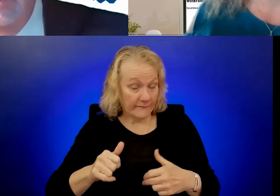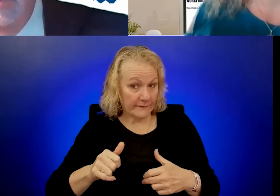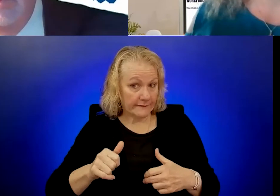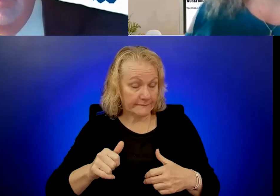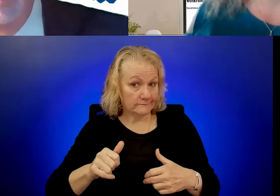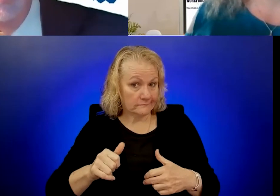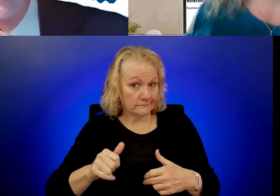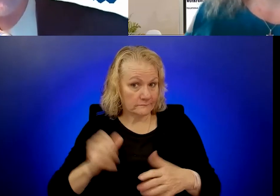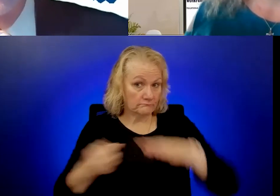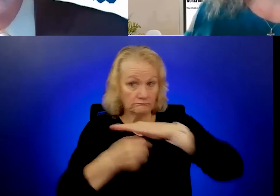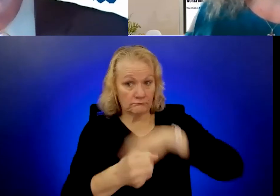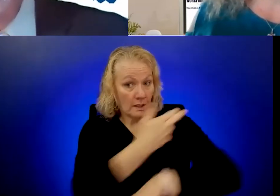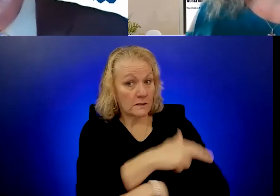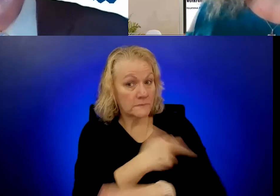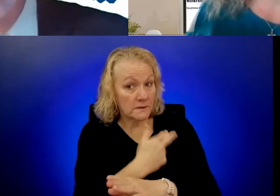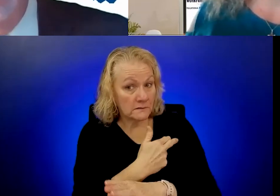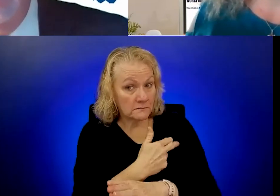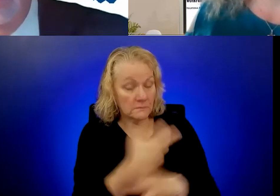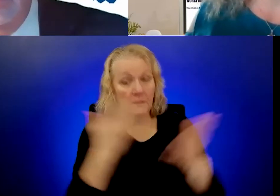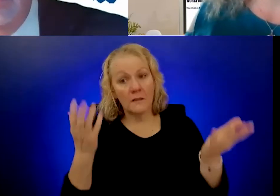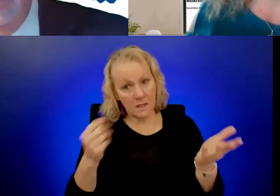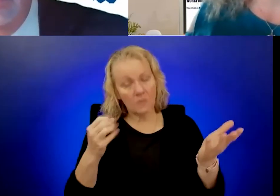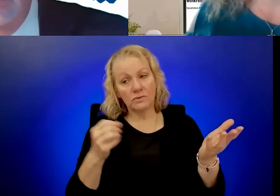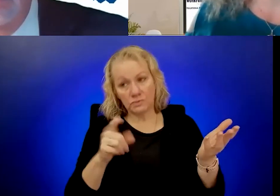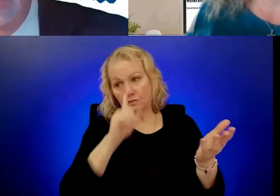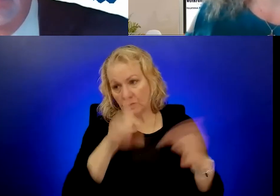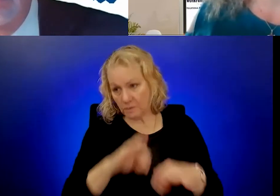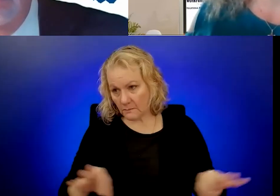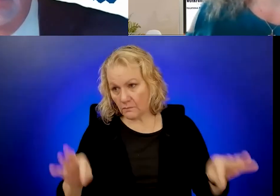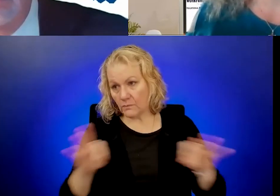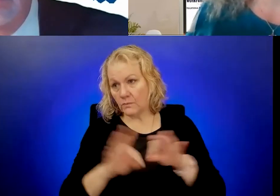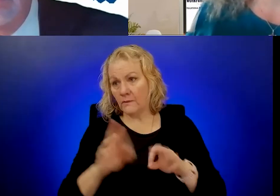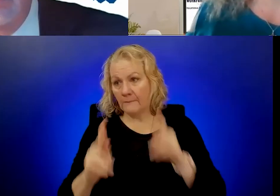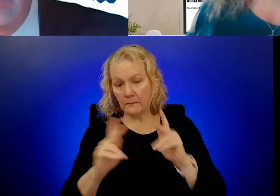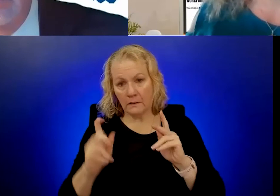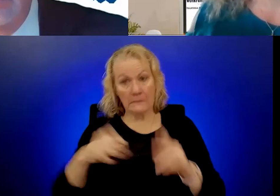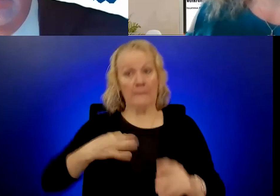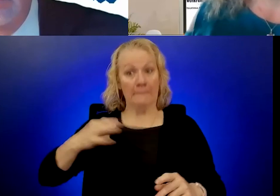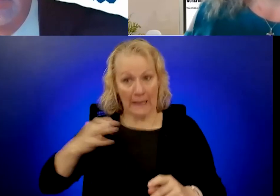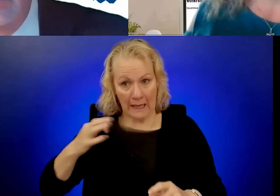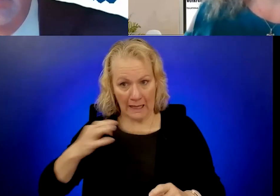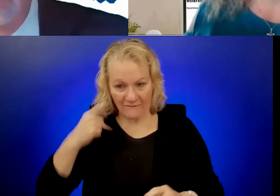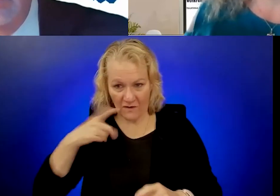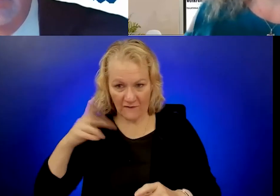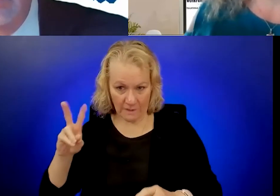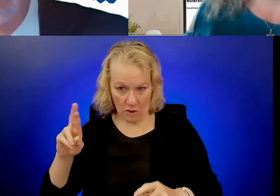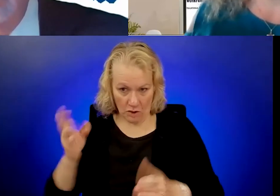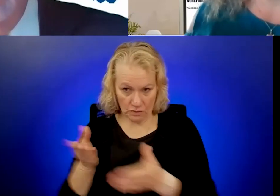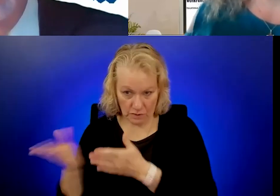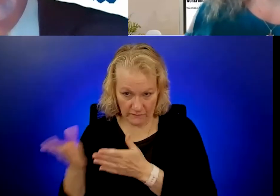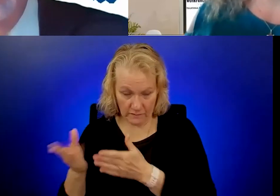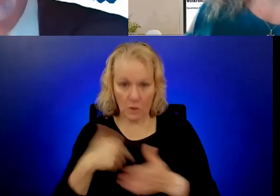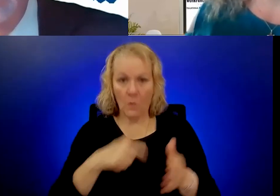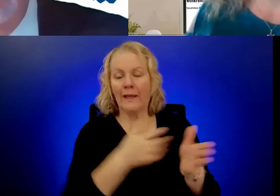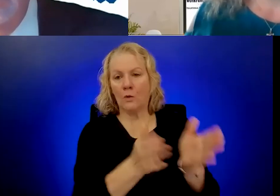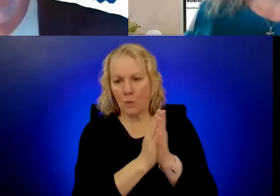been hospitalized. And so it's really important for people to apply for our services. We can request the